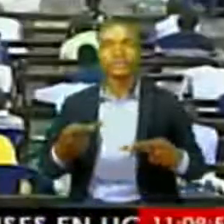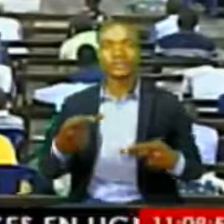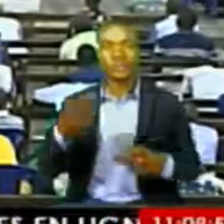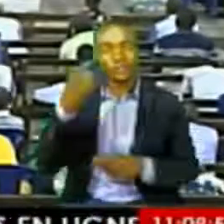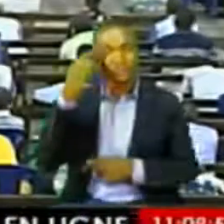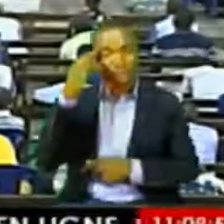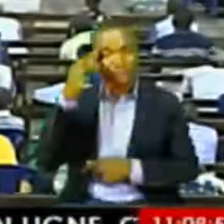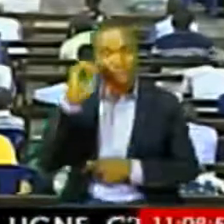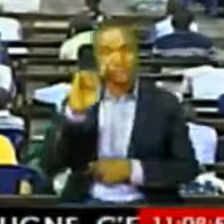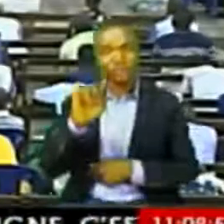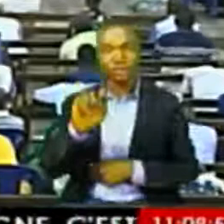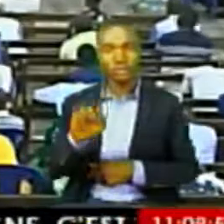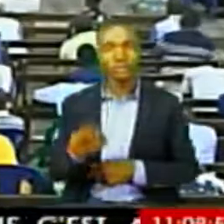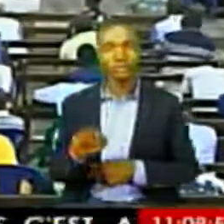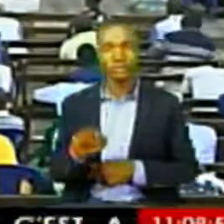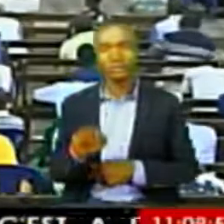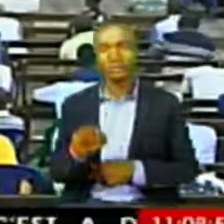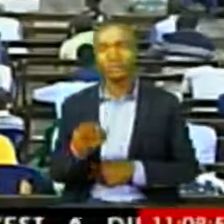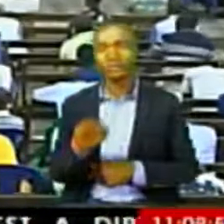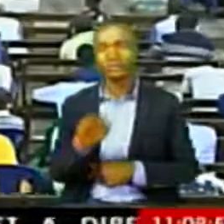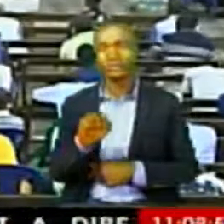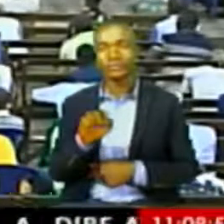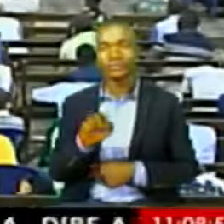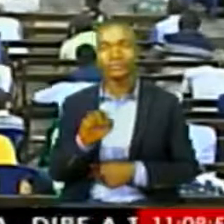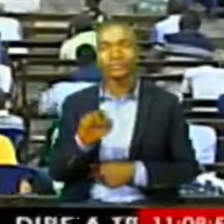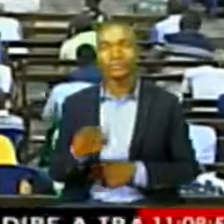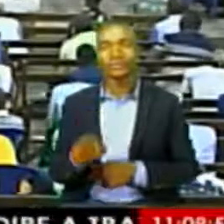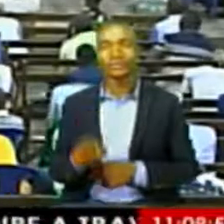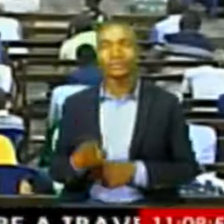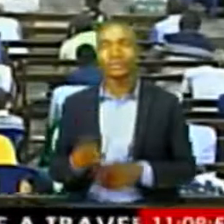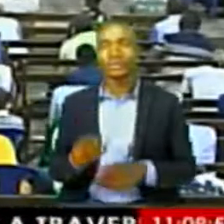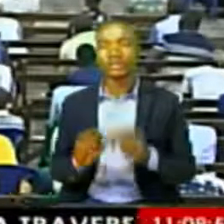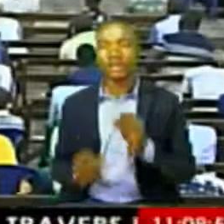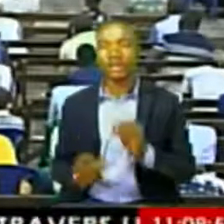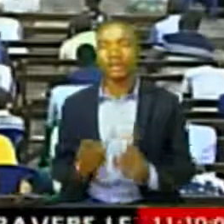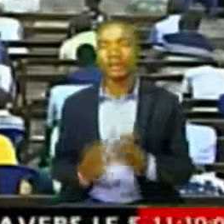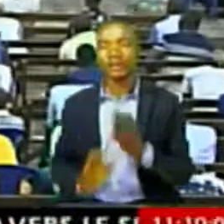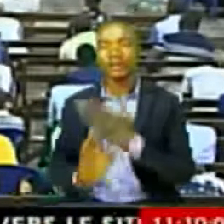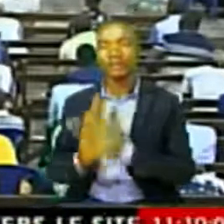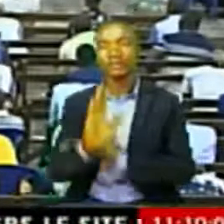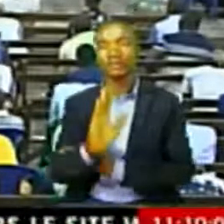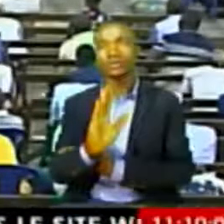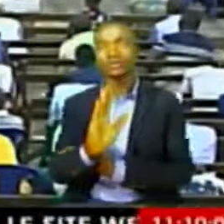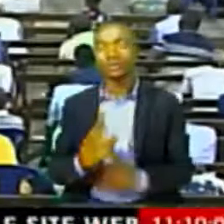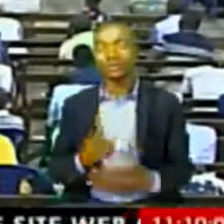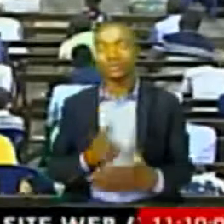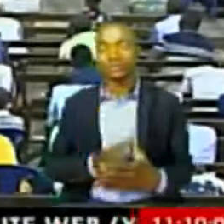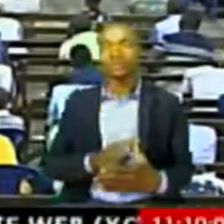Mm-hmm.